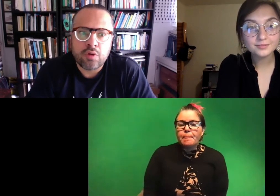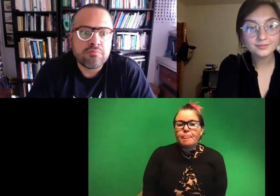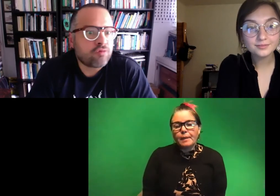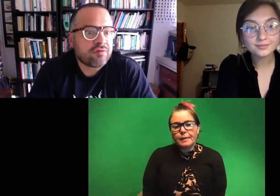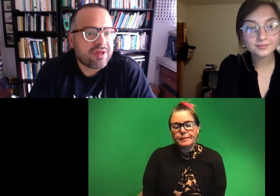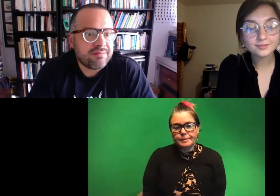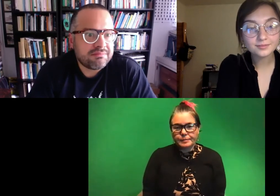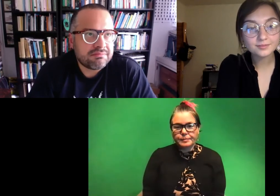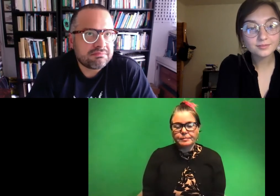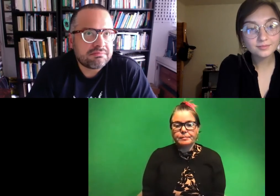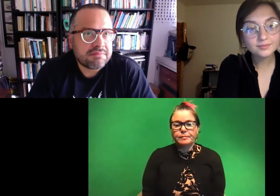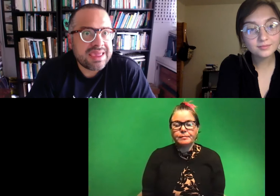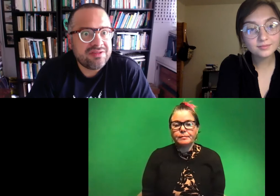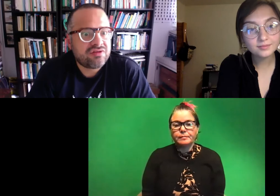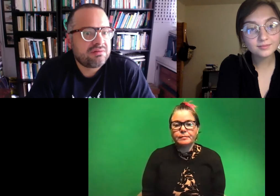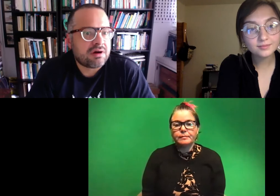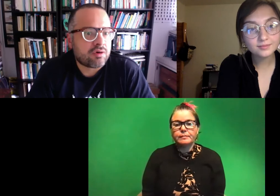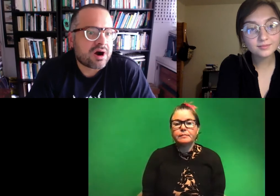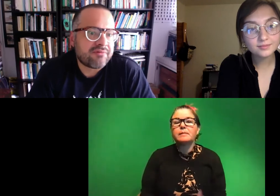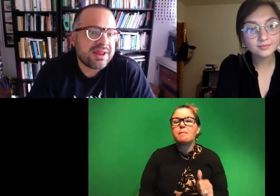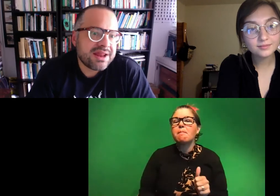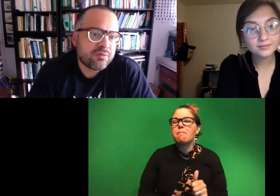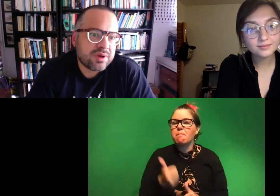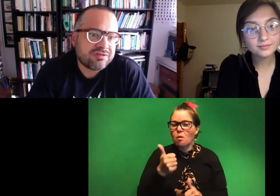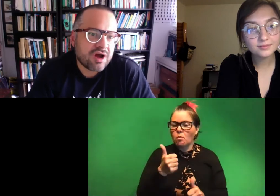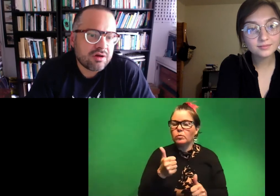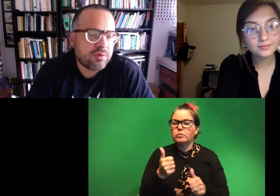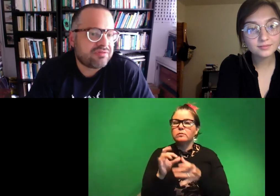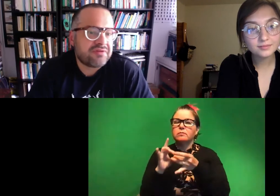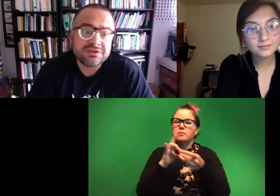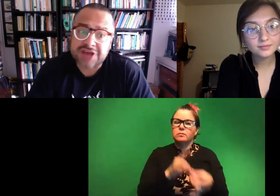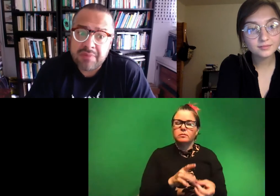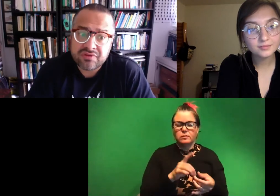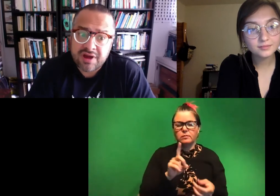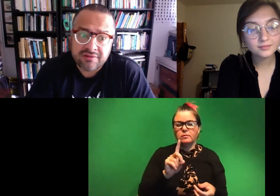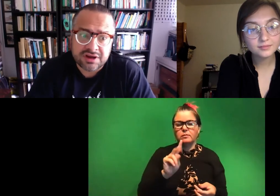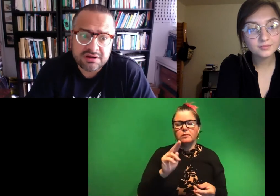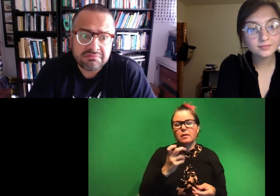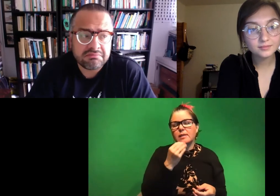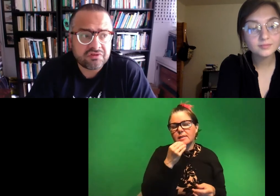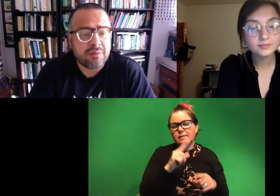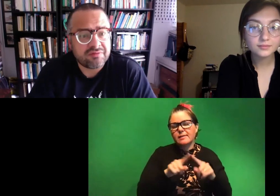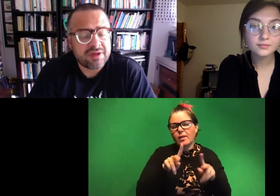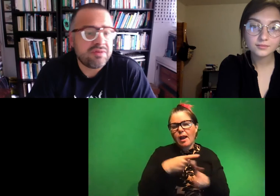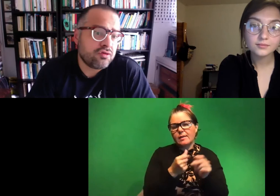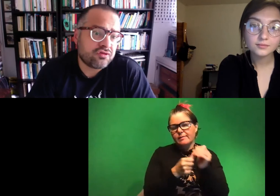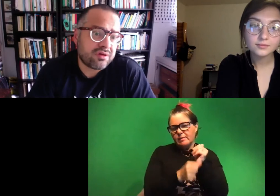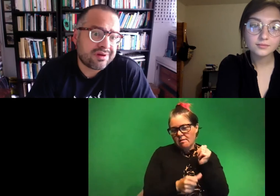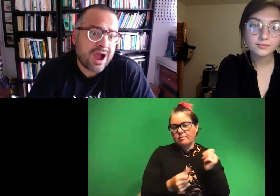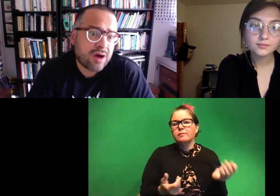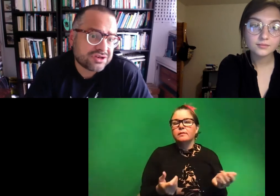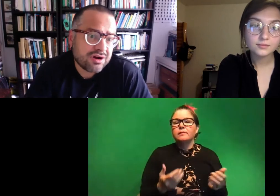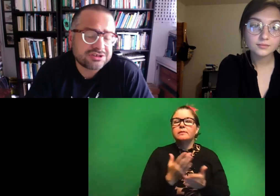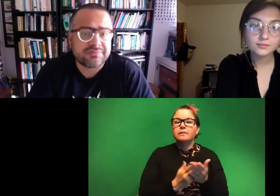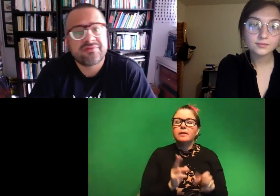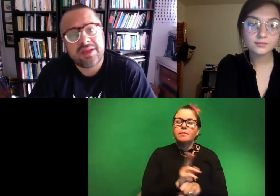So most of them eat or are related with dung, with different types of dung. Some of them use